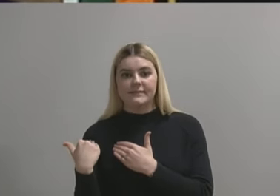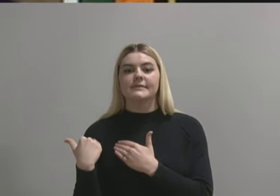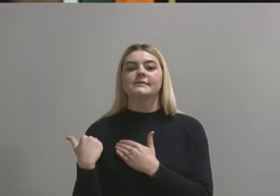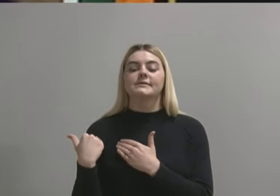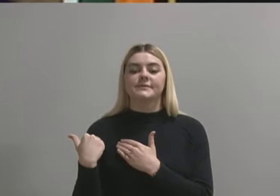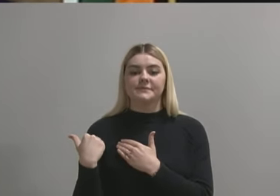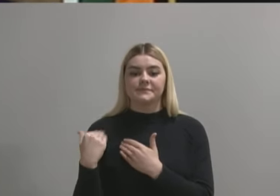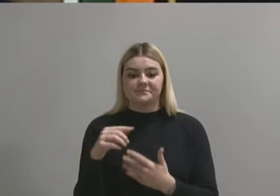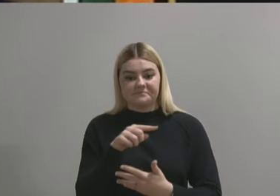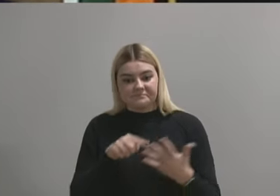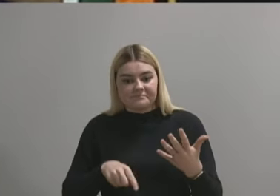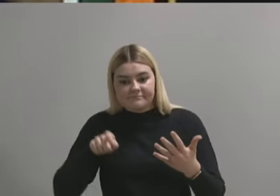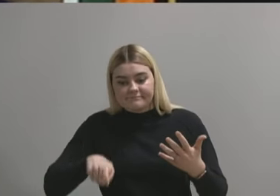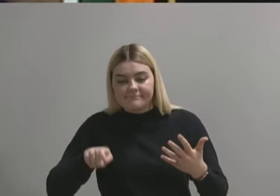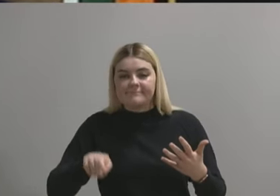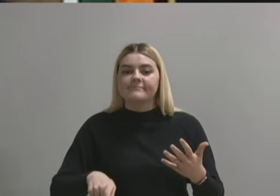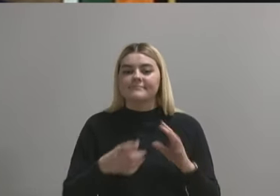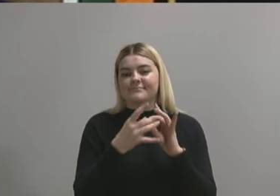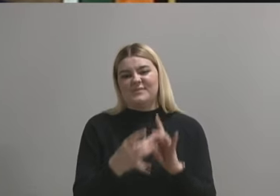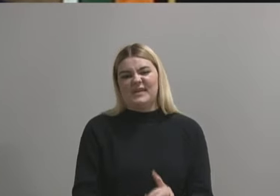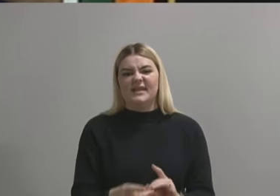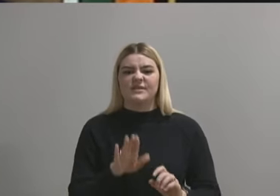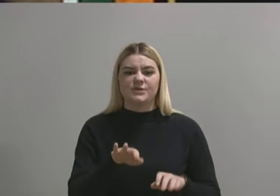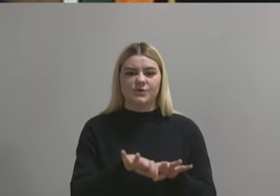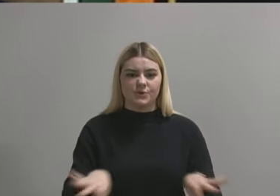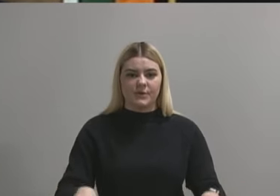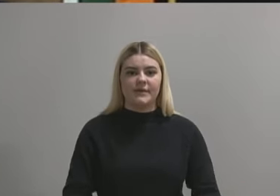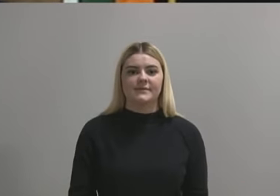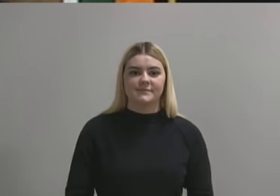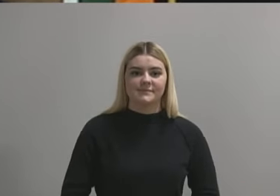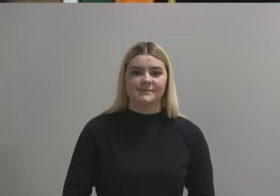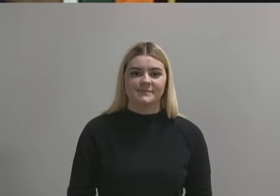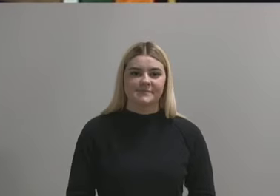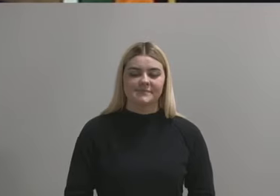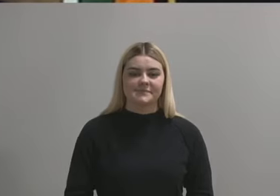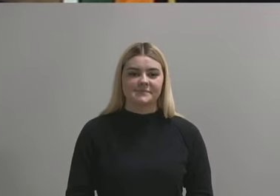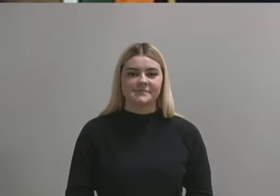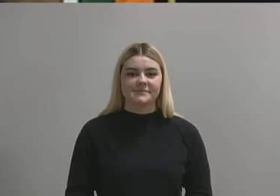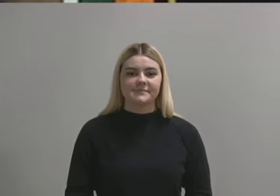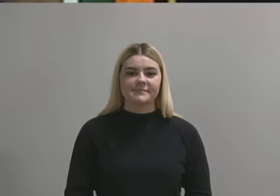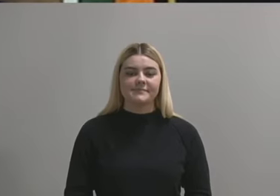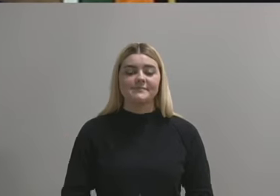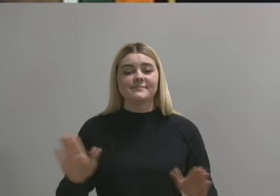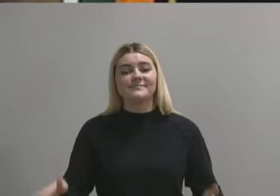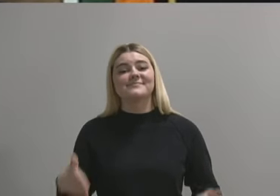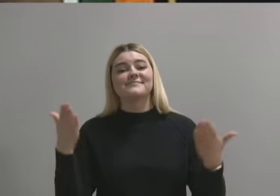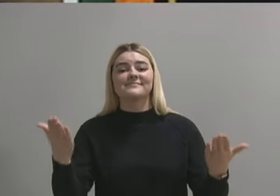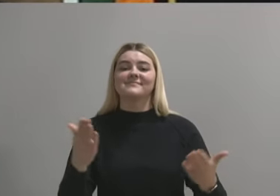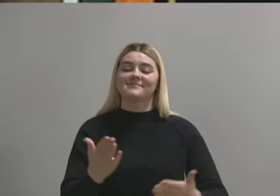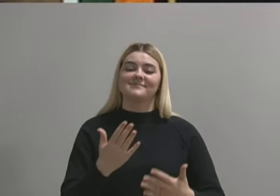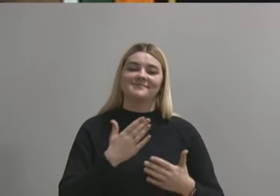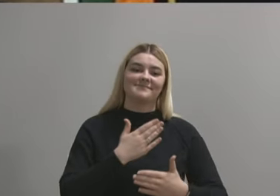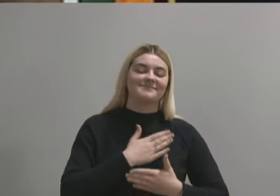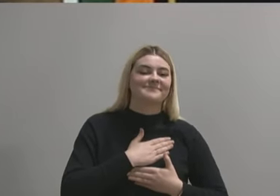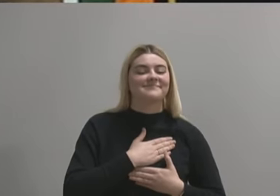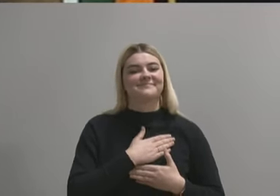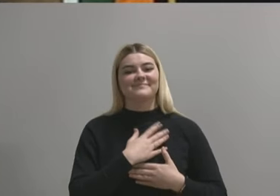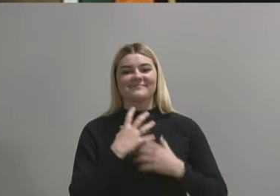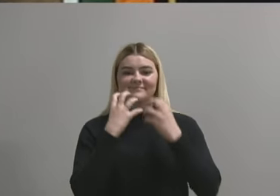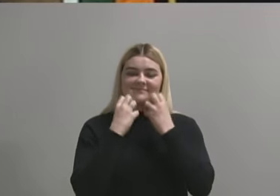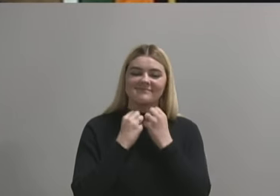and obligations appertaining thereunto, and I offer my sincere